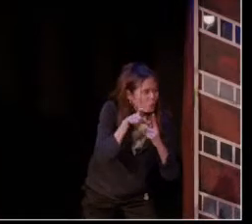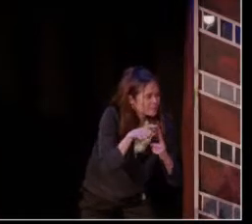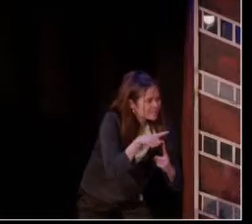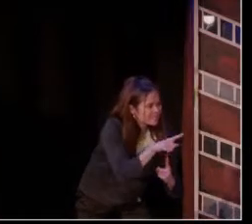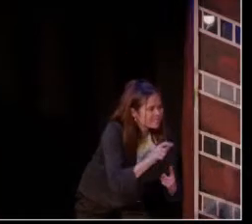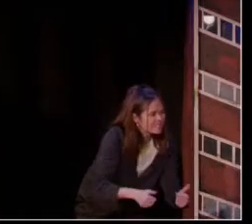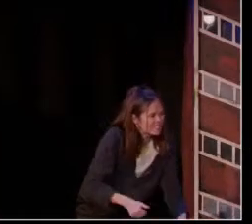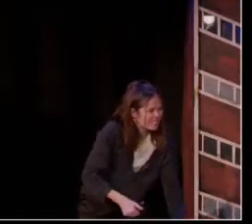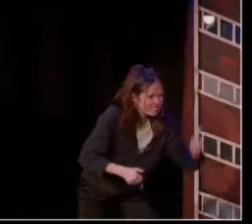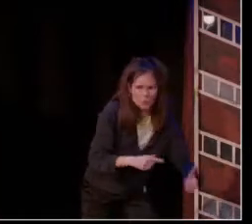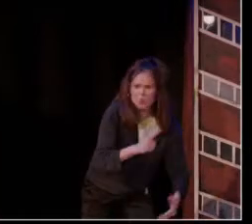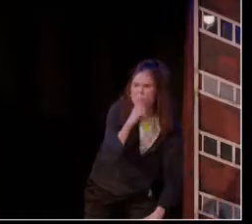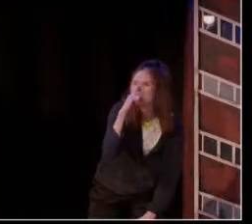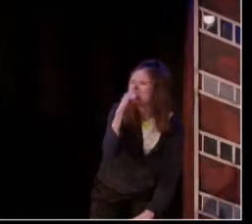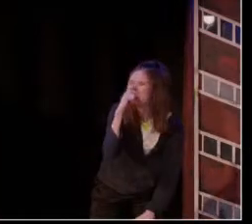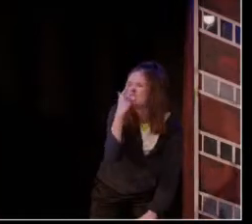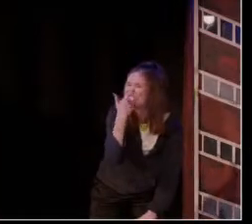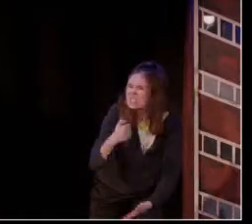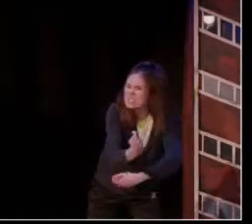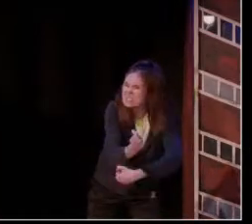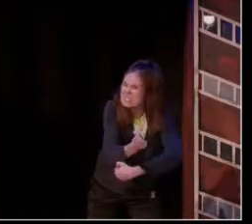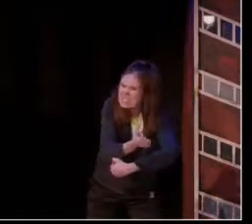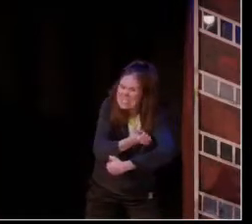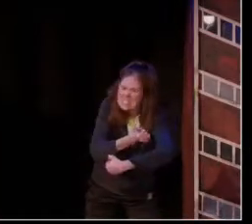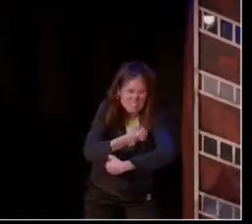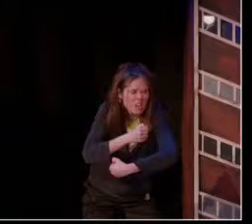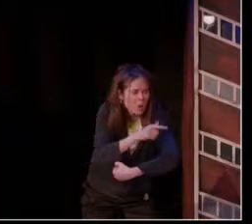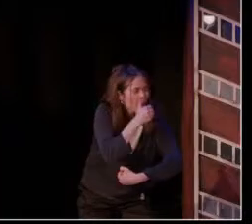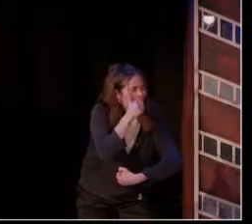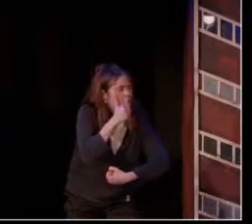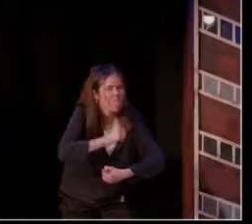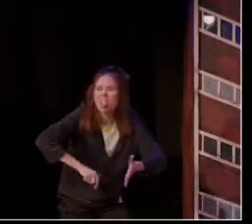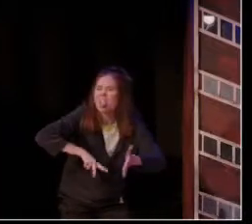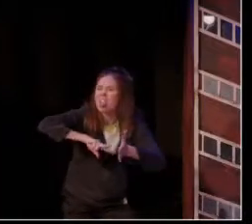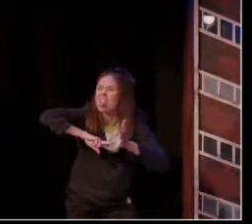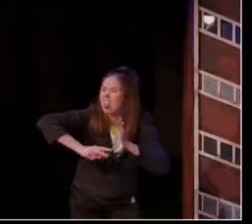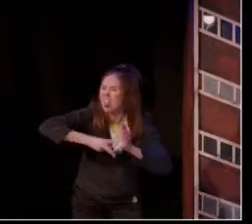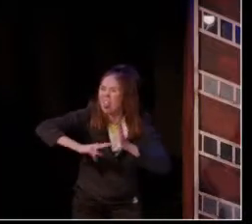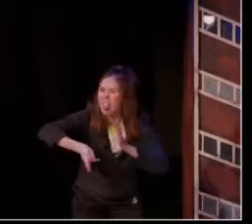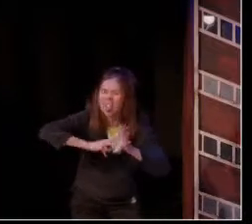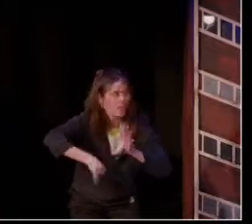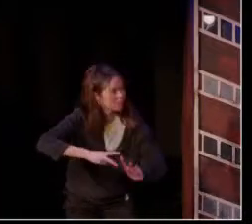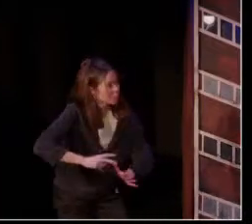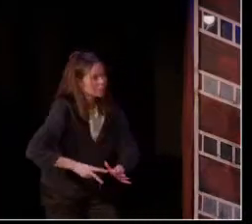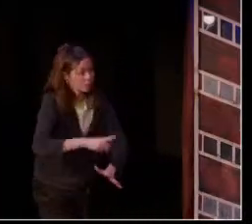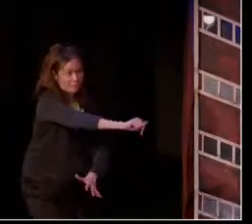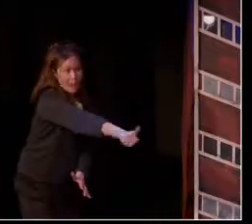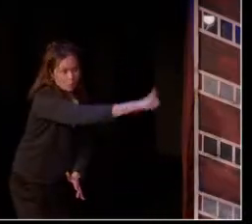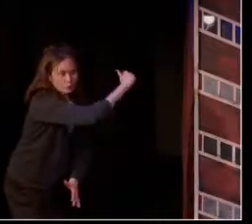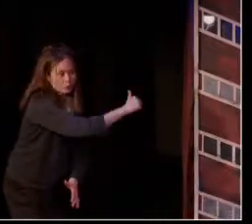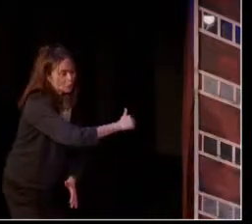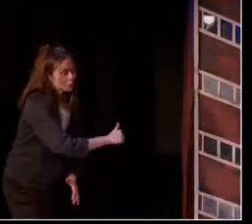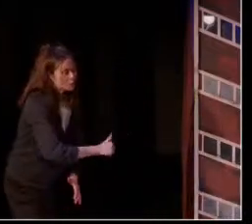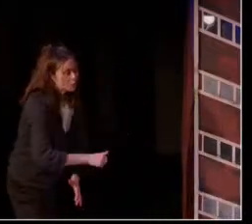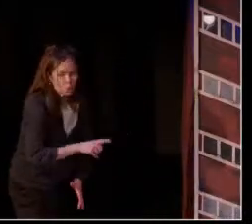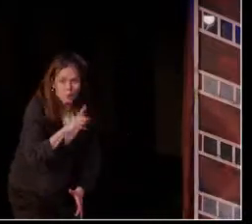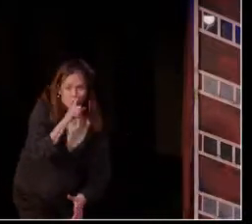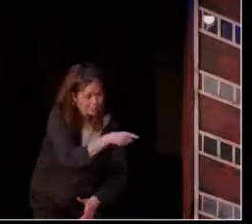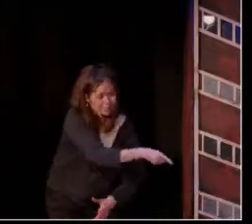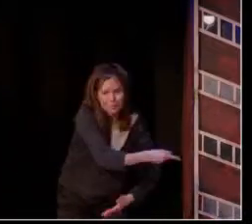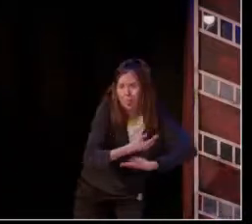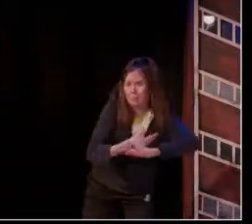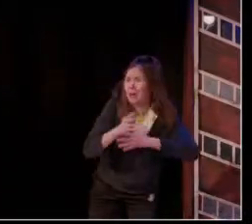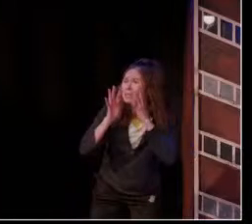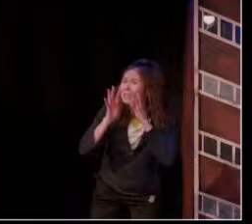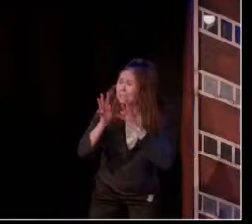Out, hag! You devious, deceitful spy! Away with her! Not so.